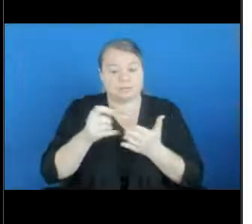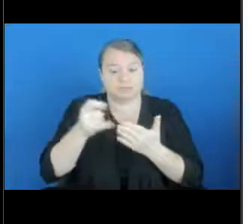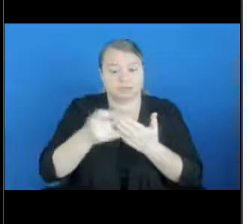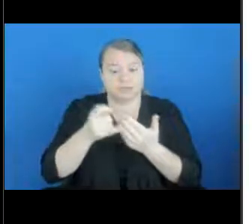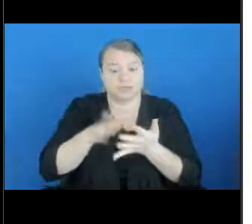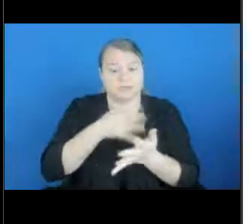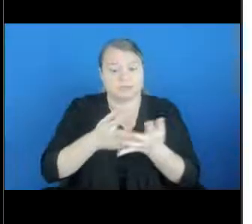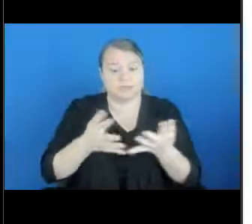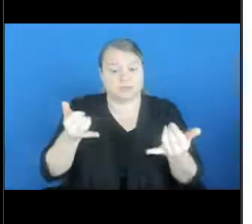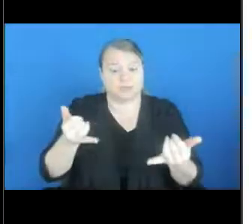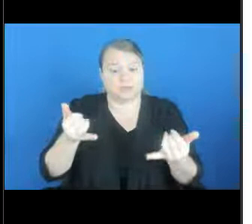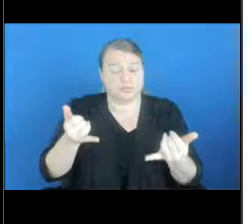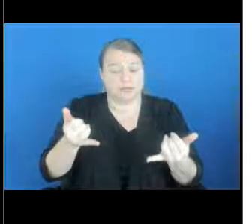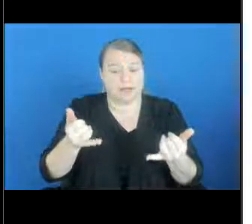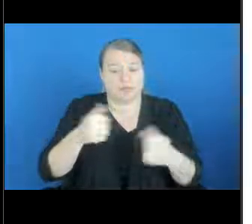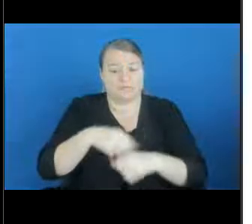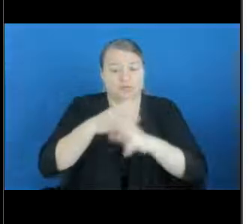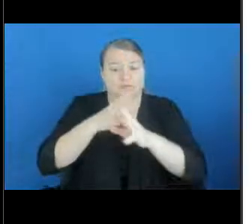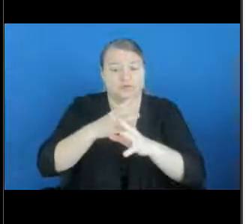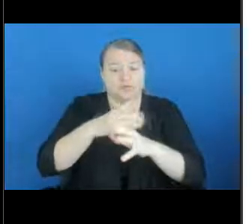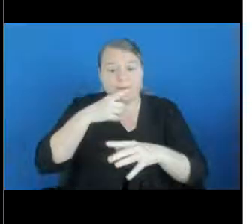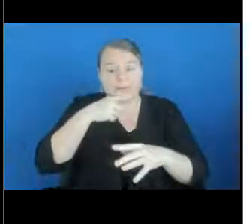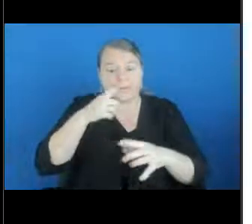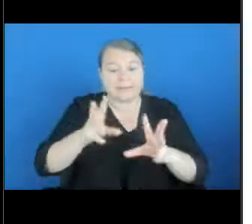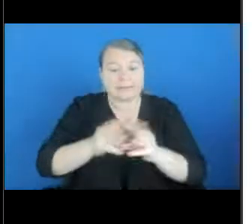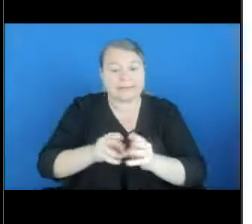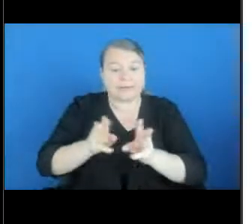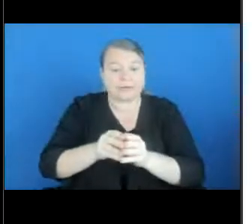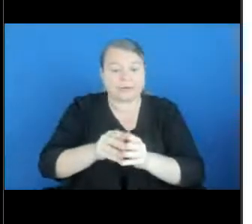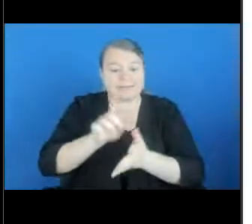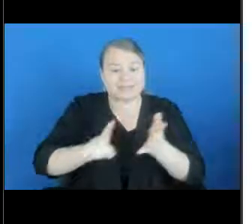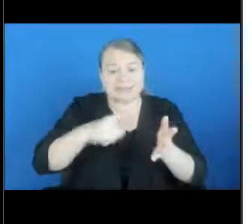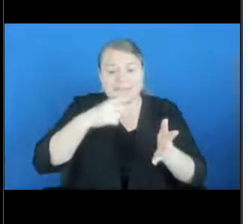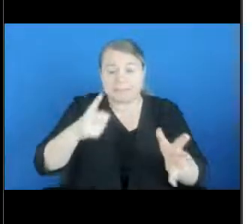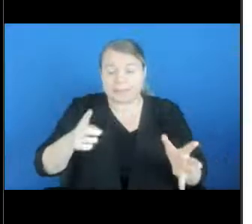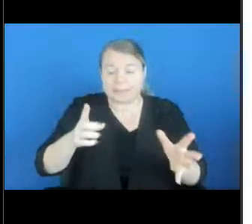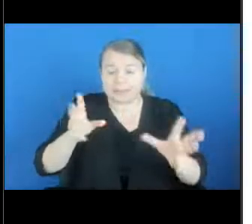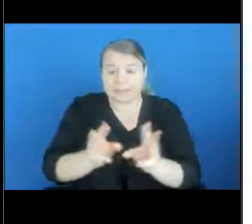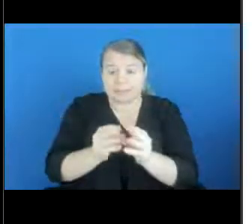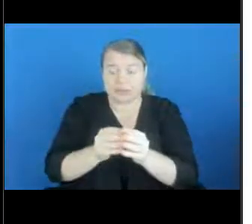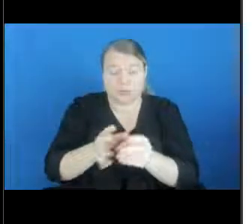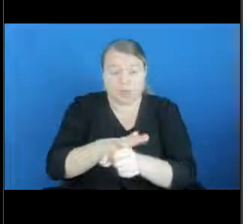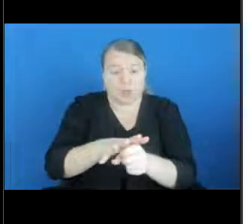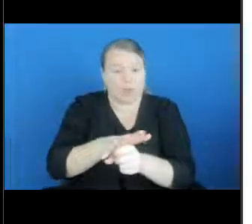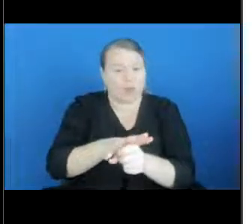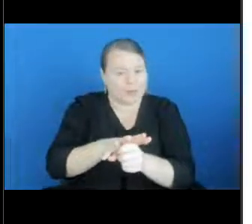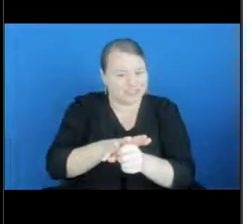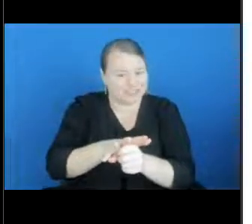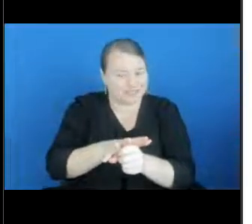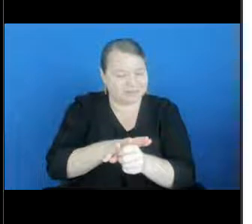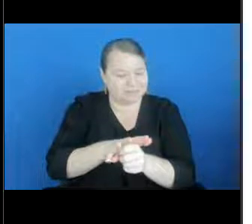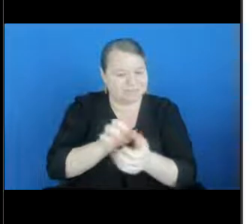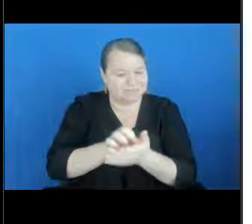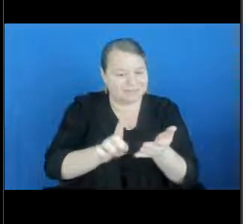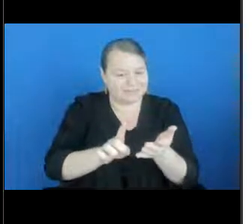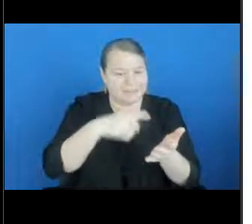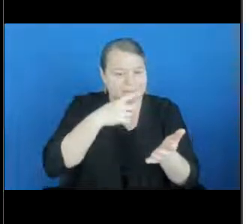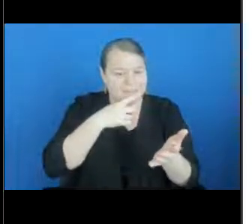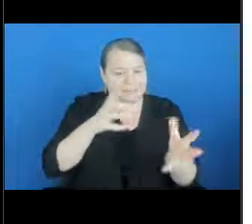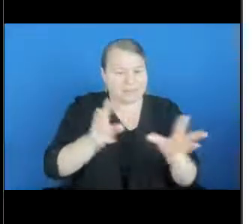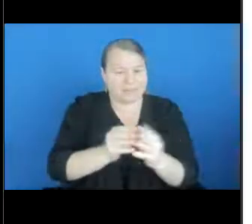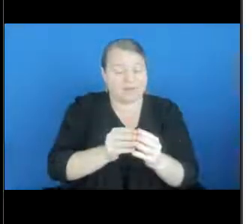are now at the virtual public hearing, design public hearing, location design public hearing, and the comment period